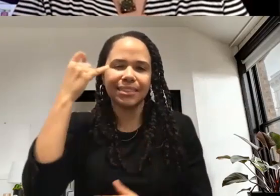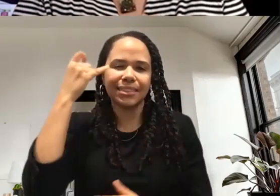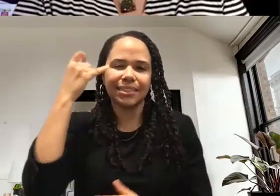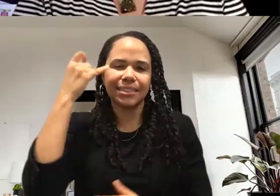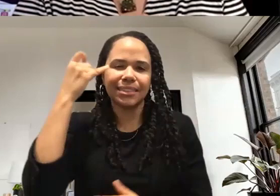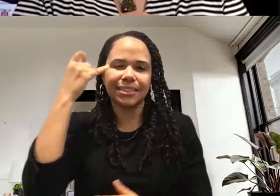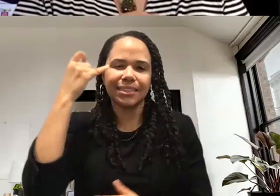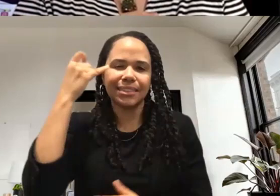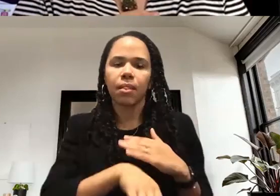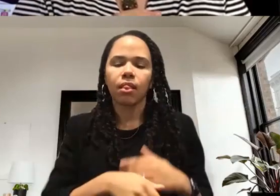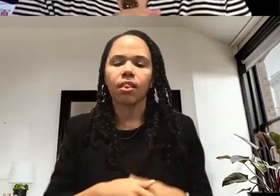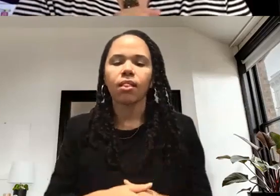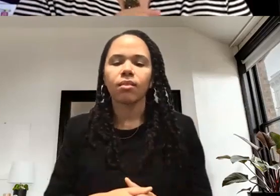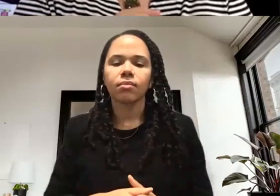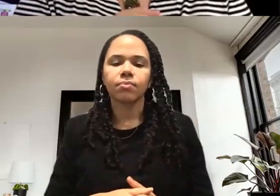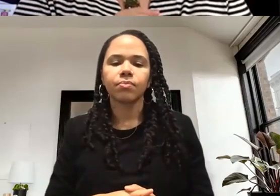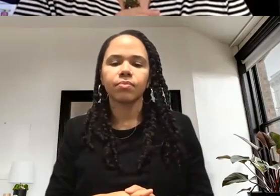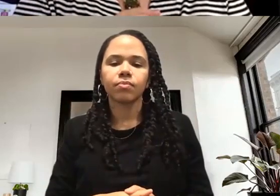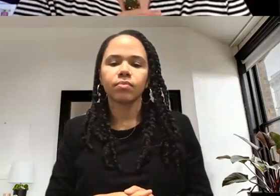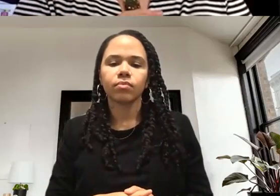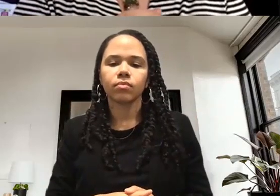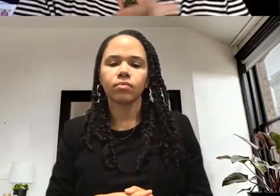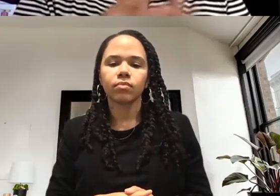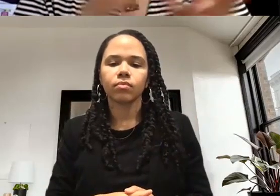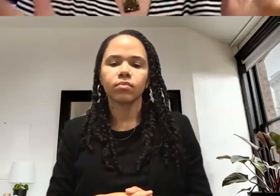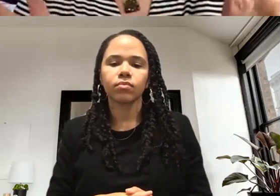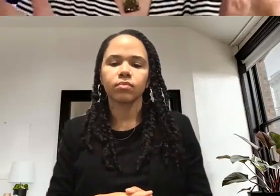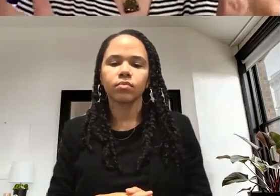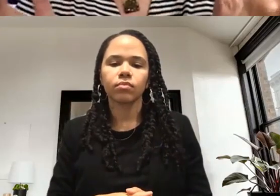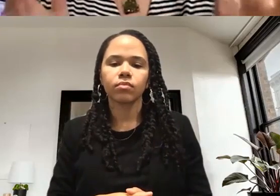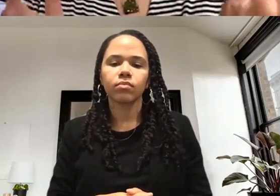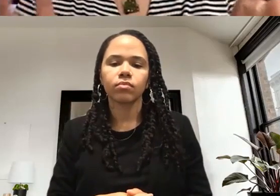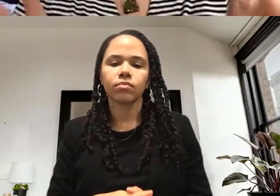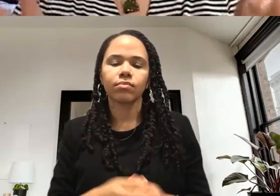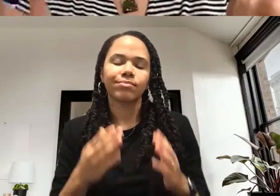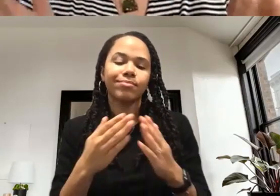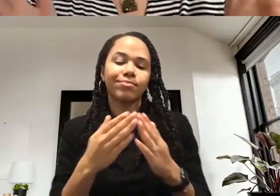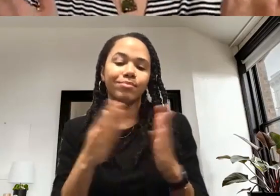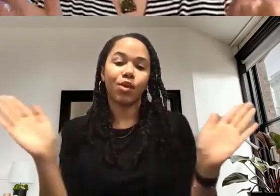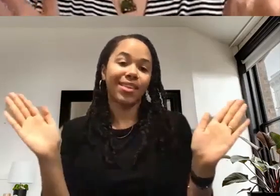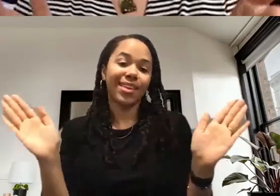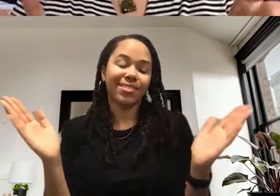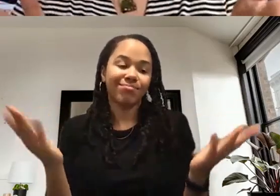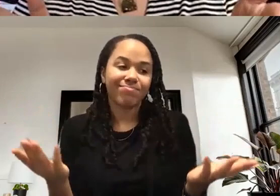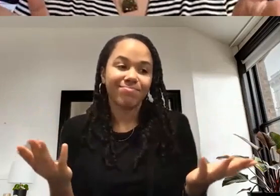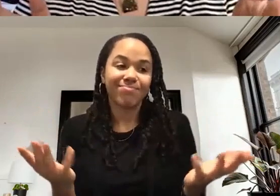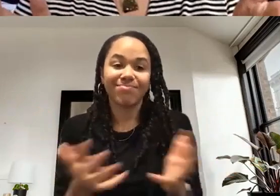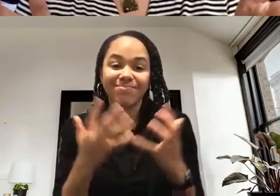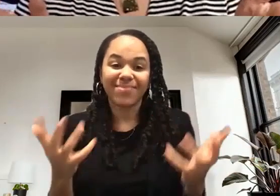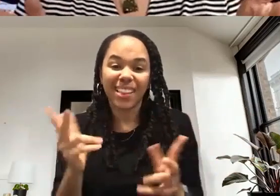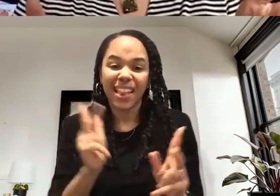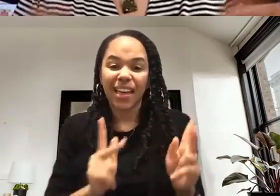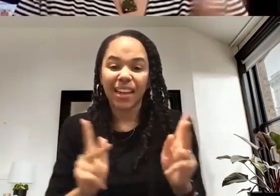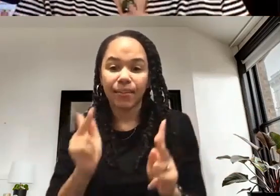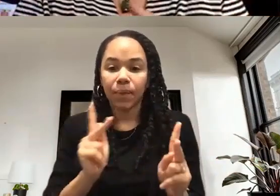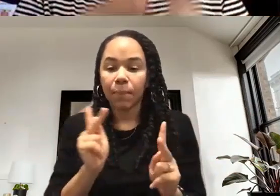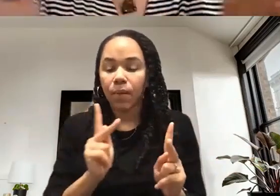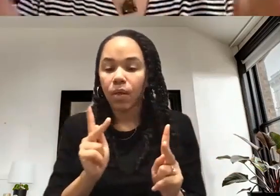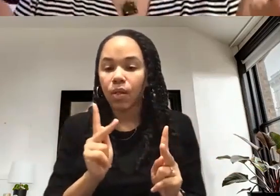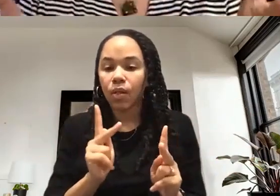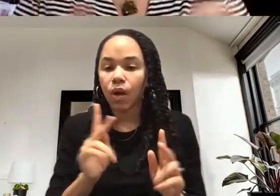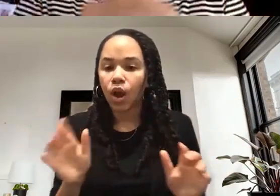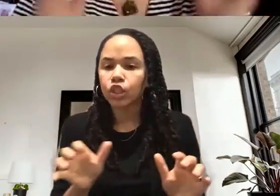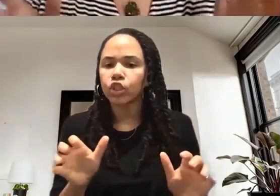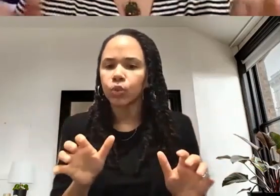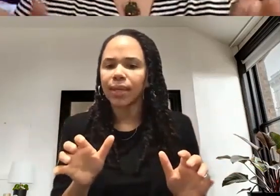So I think, you know, and broadly, lots of people are doing this badly across the